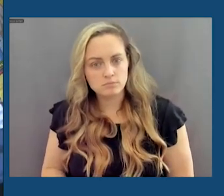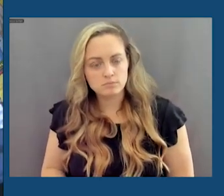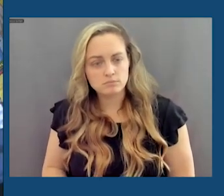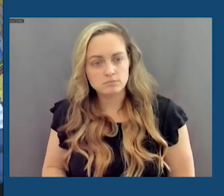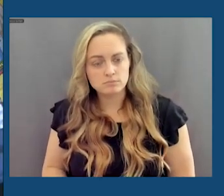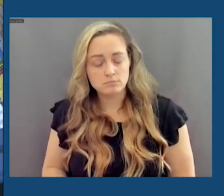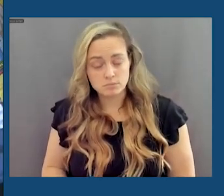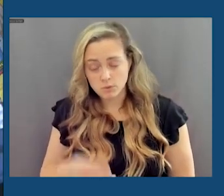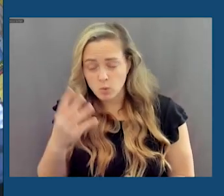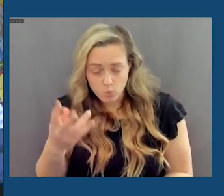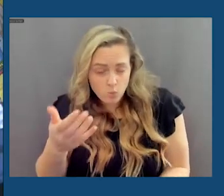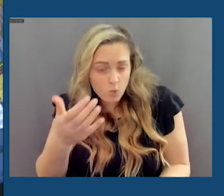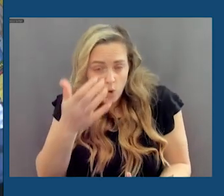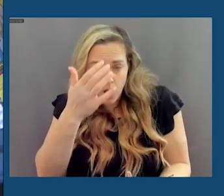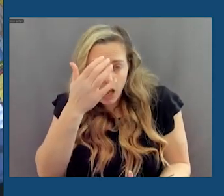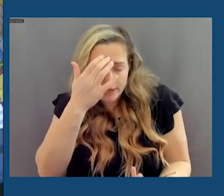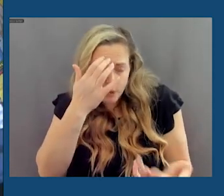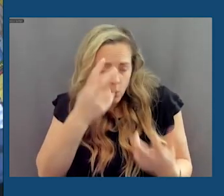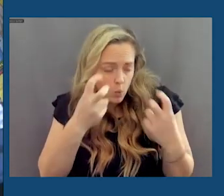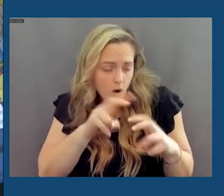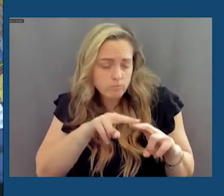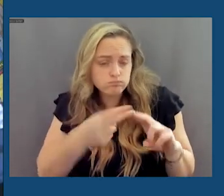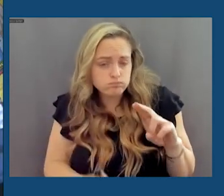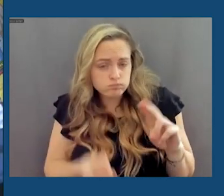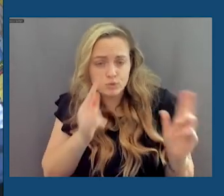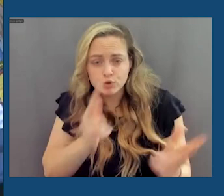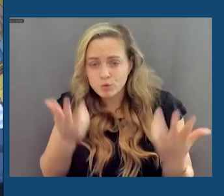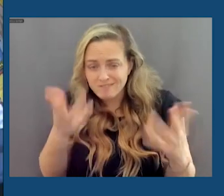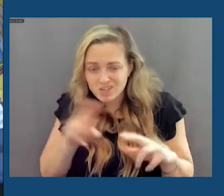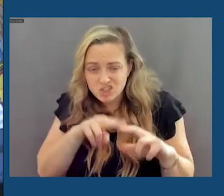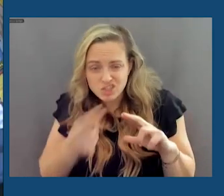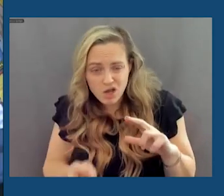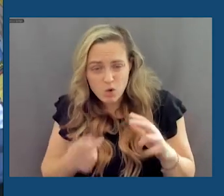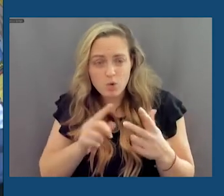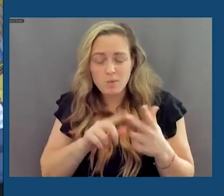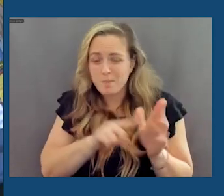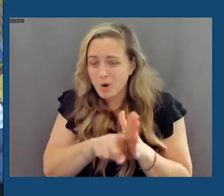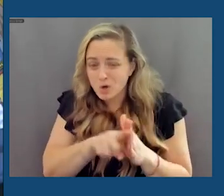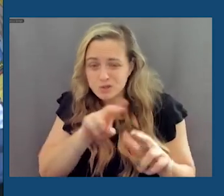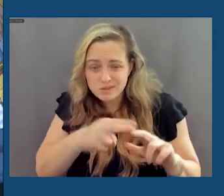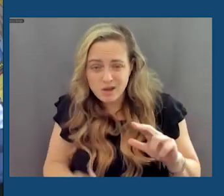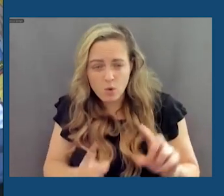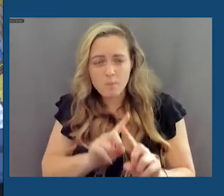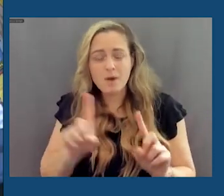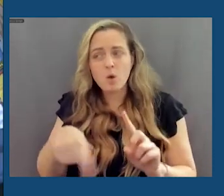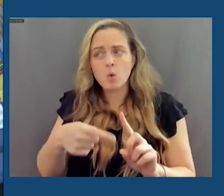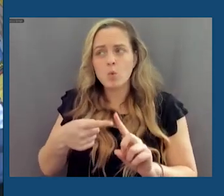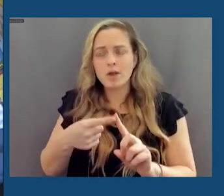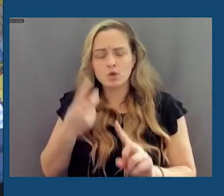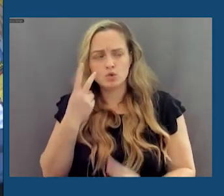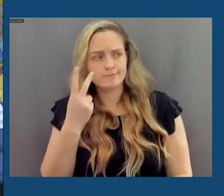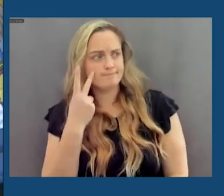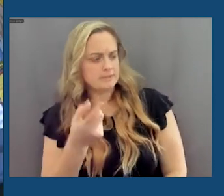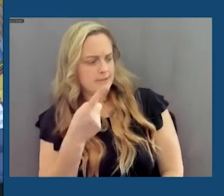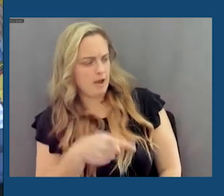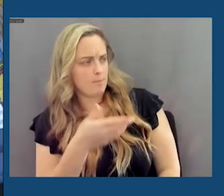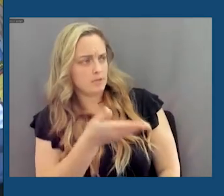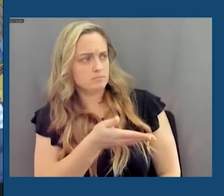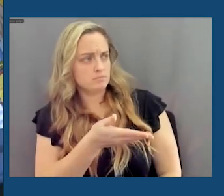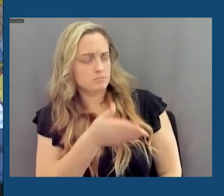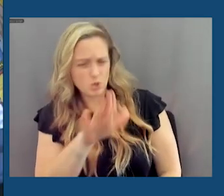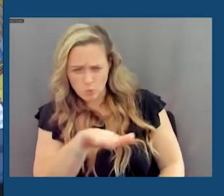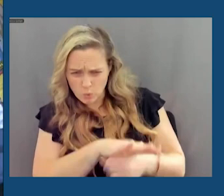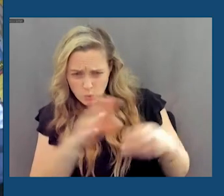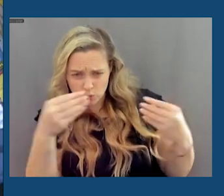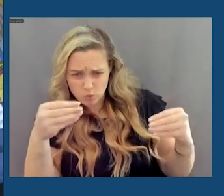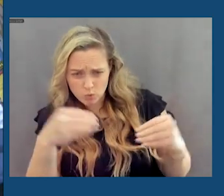you that crime is down, I can tell you that shootings are down, I can tell you that murders are down, but when you've just witnessed that in your local drugstore, crime